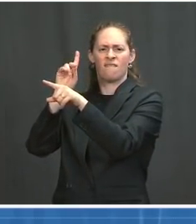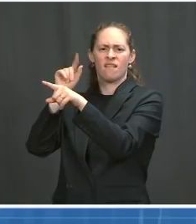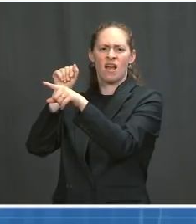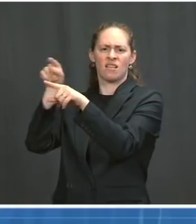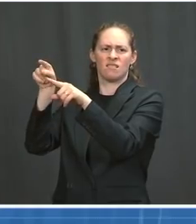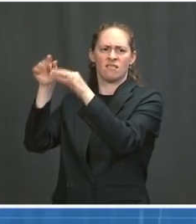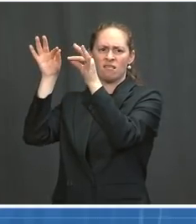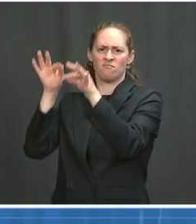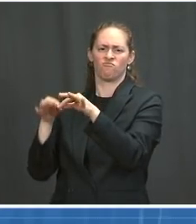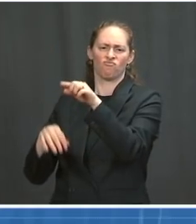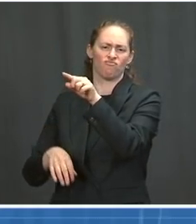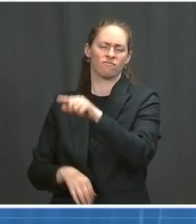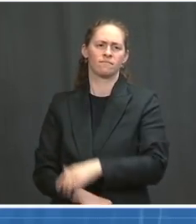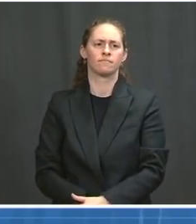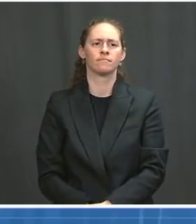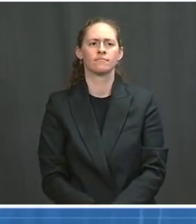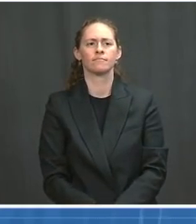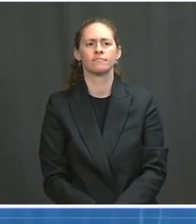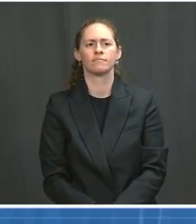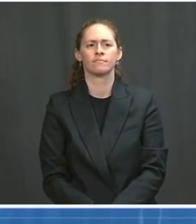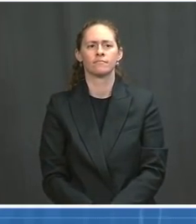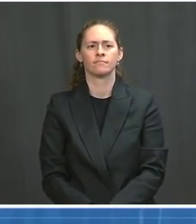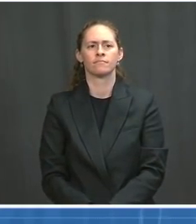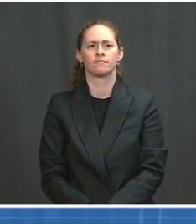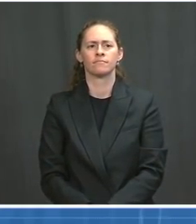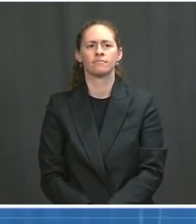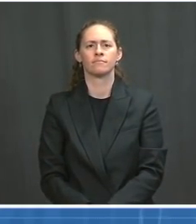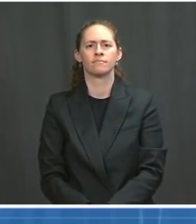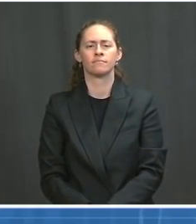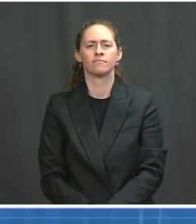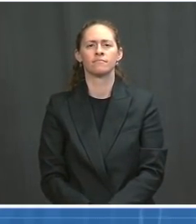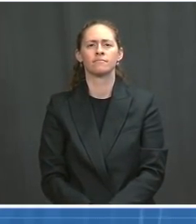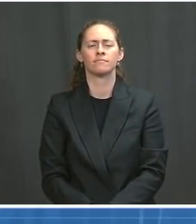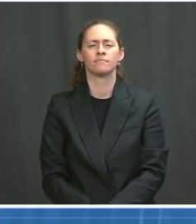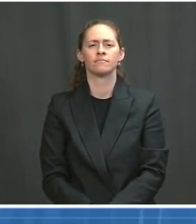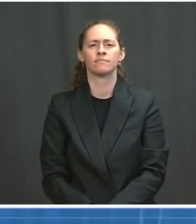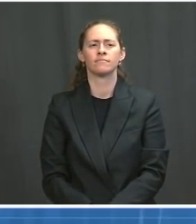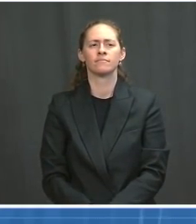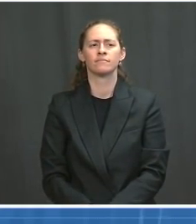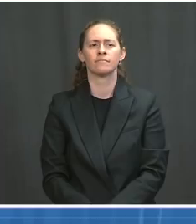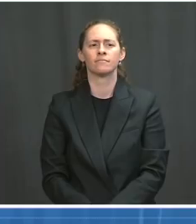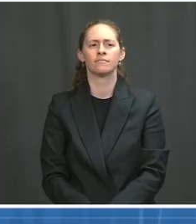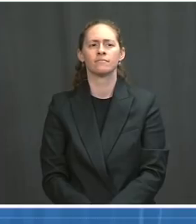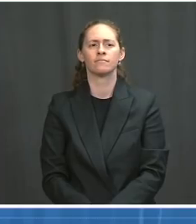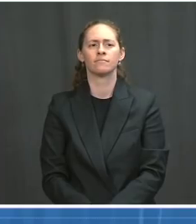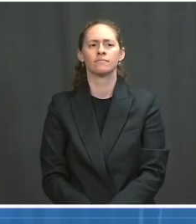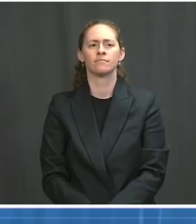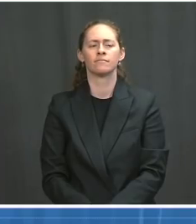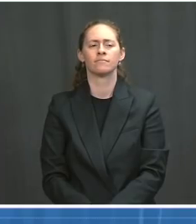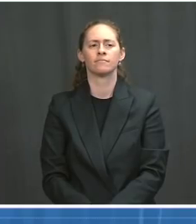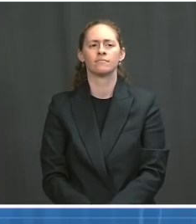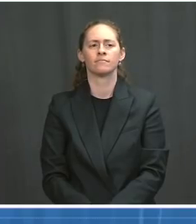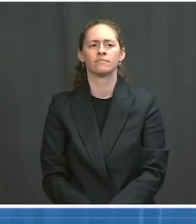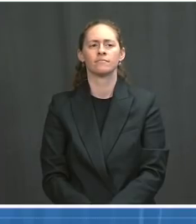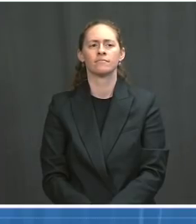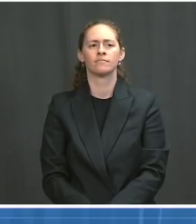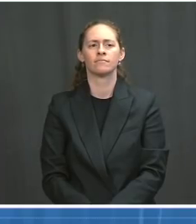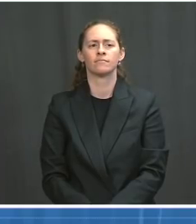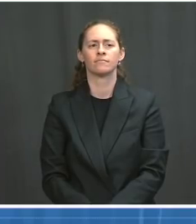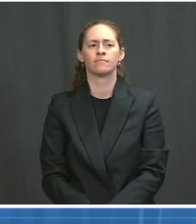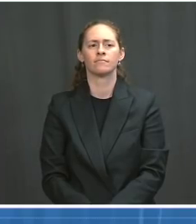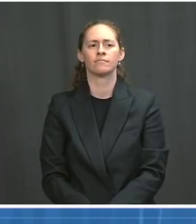here? Well, the question was about placebo. Right now, given the availability of vaccines, you'd have to have a really very good reason to do